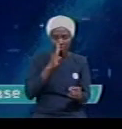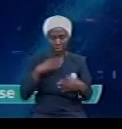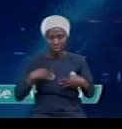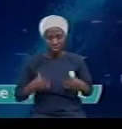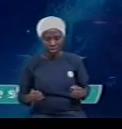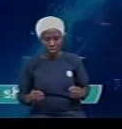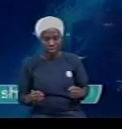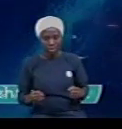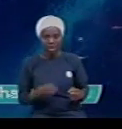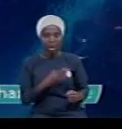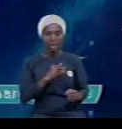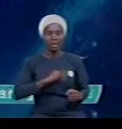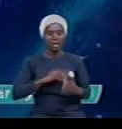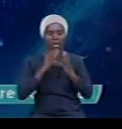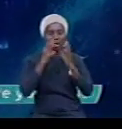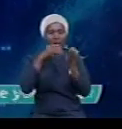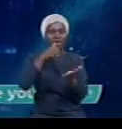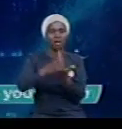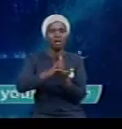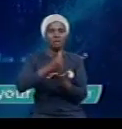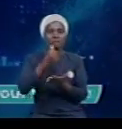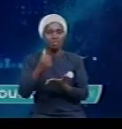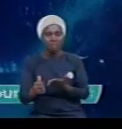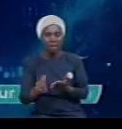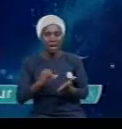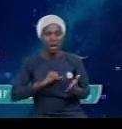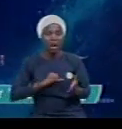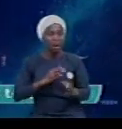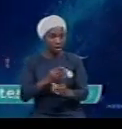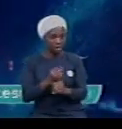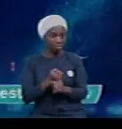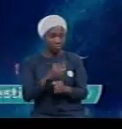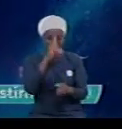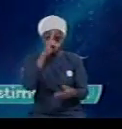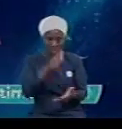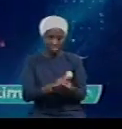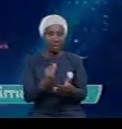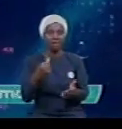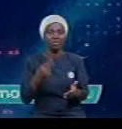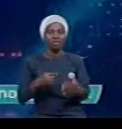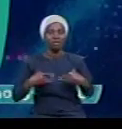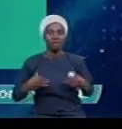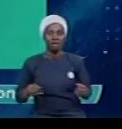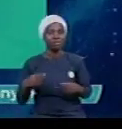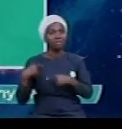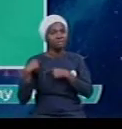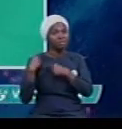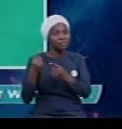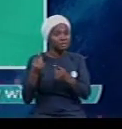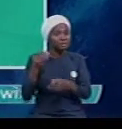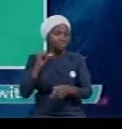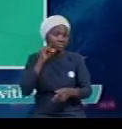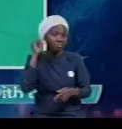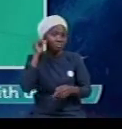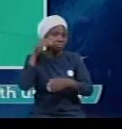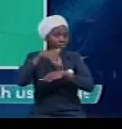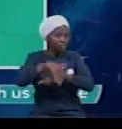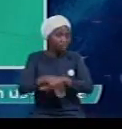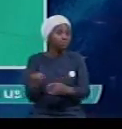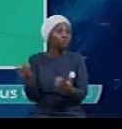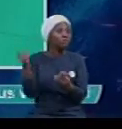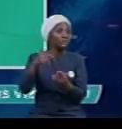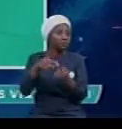said amen. I claimed the healing since last night till